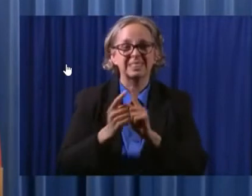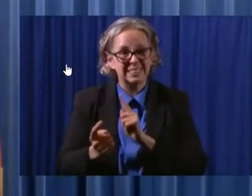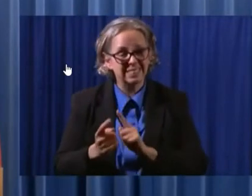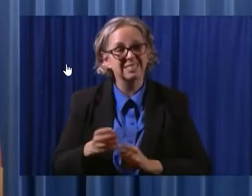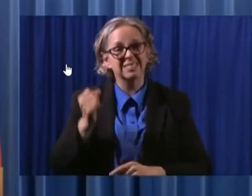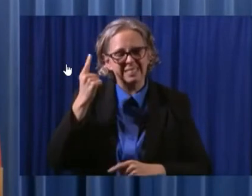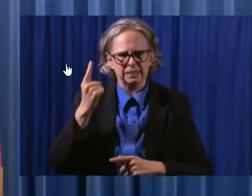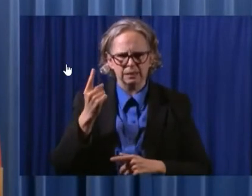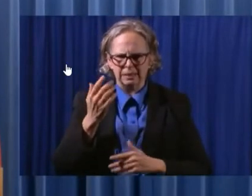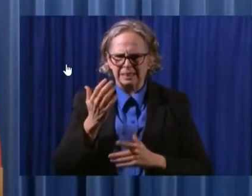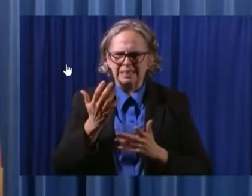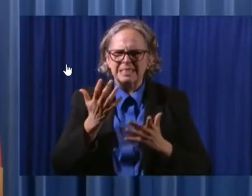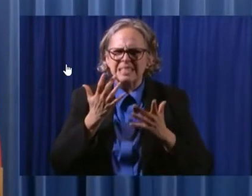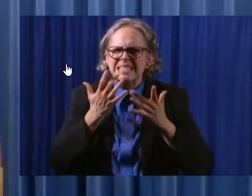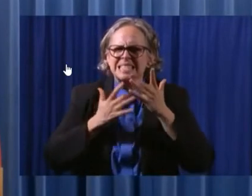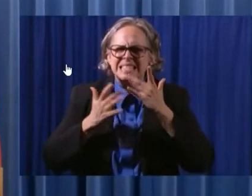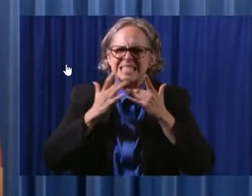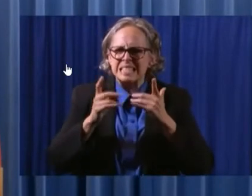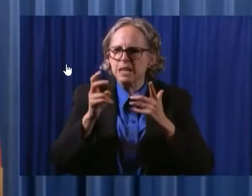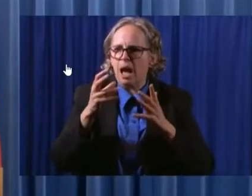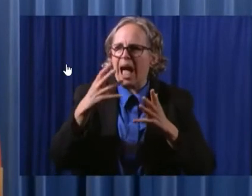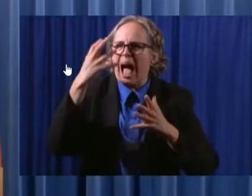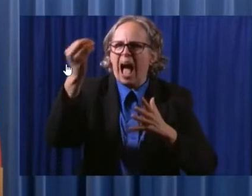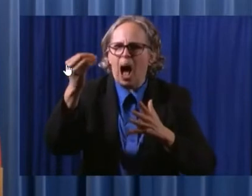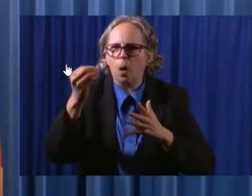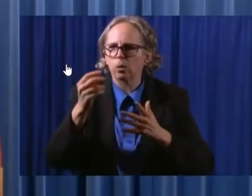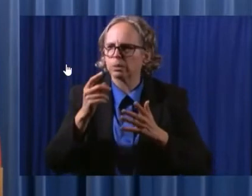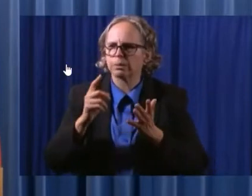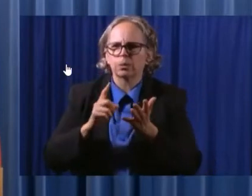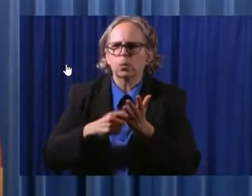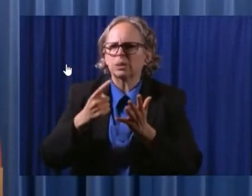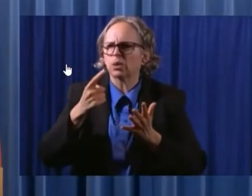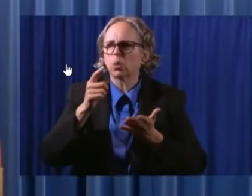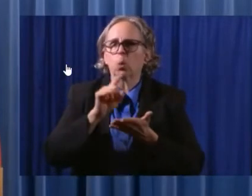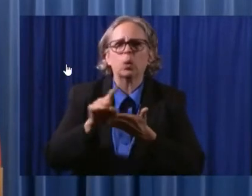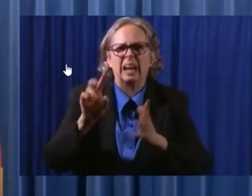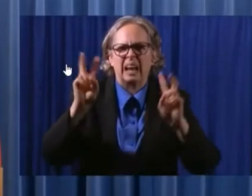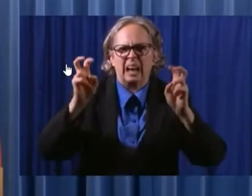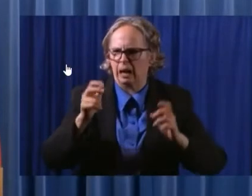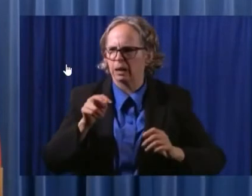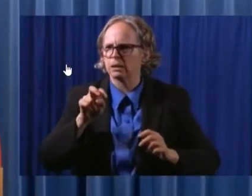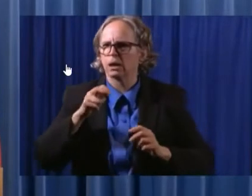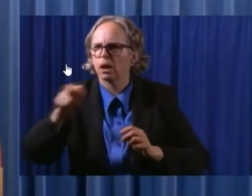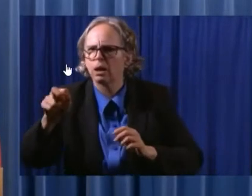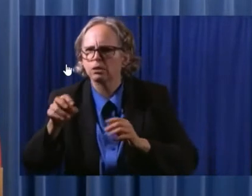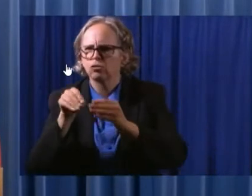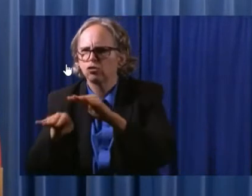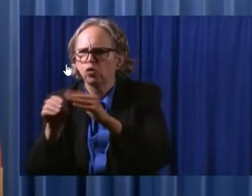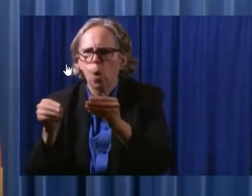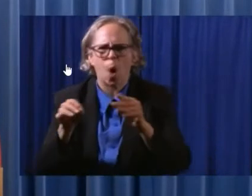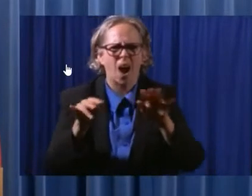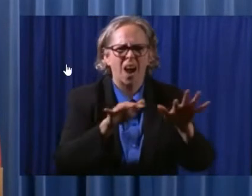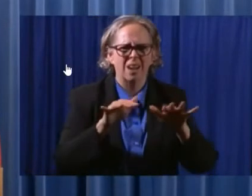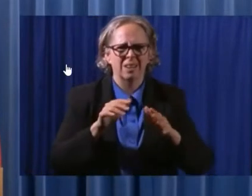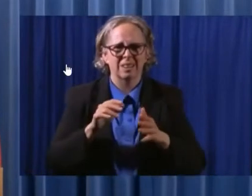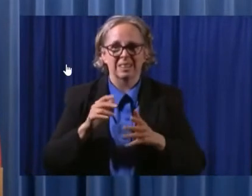travel only. Only necessary travel out of your house, and limit attending gatherings of any